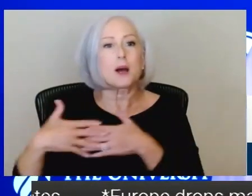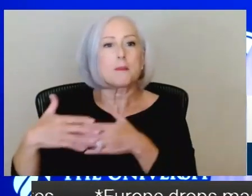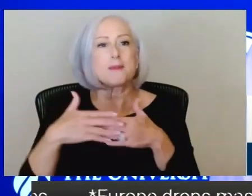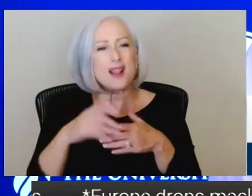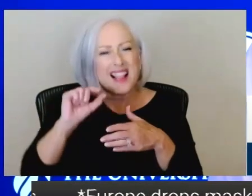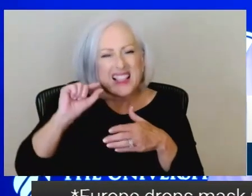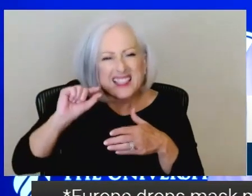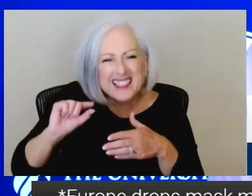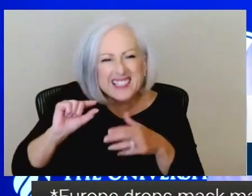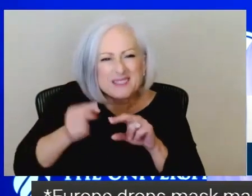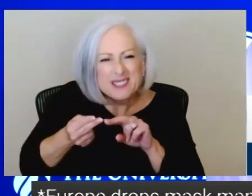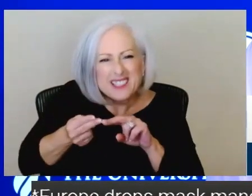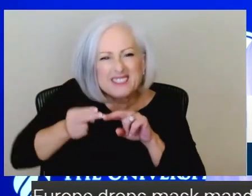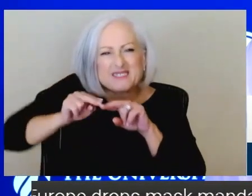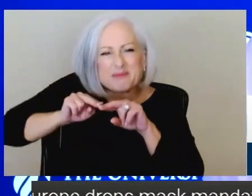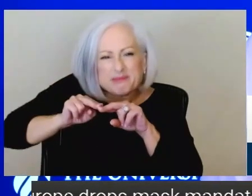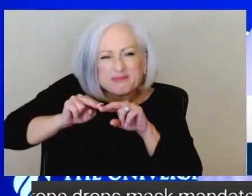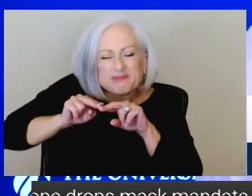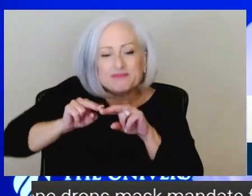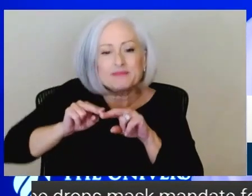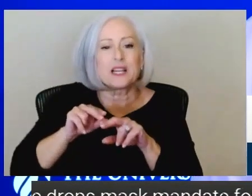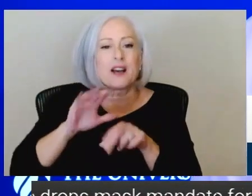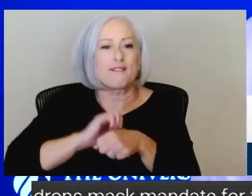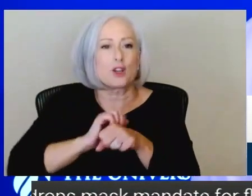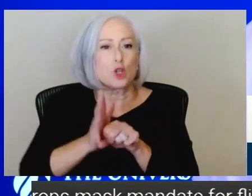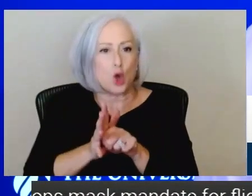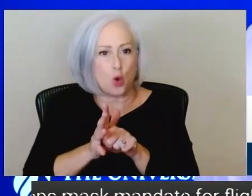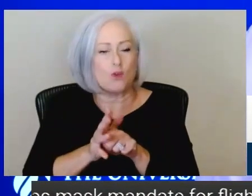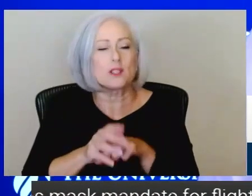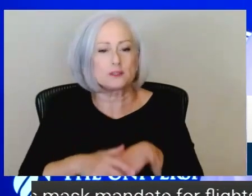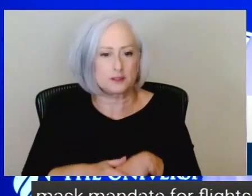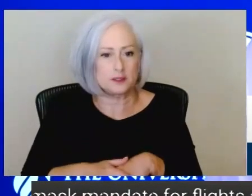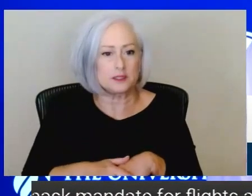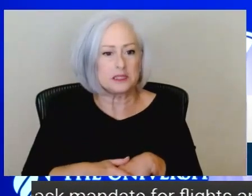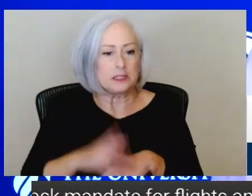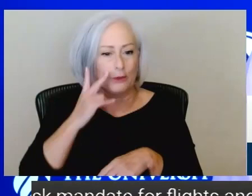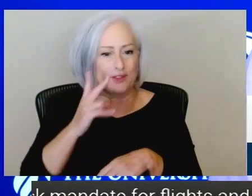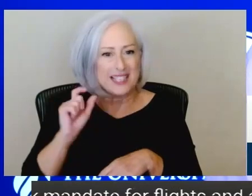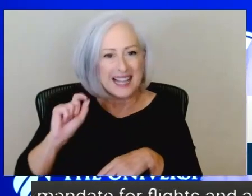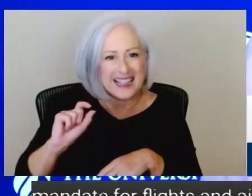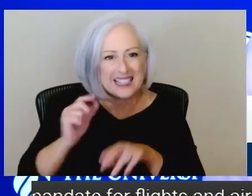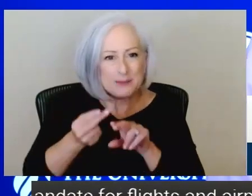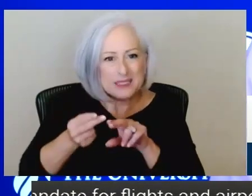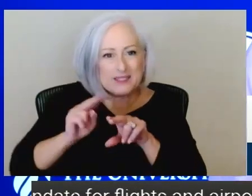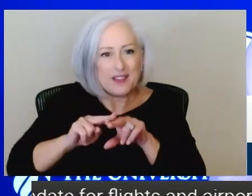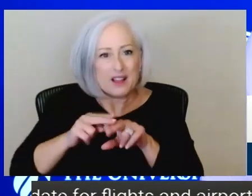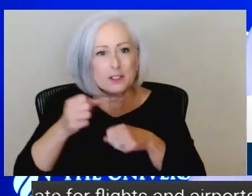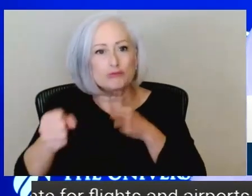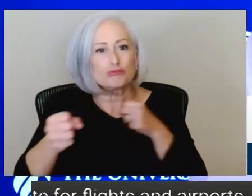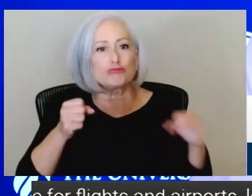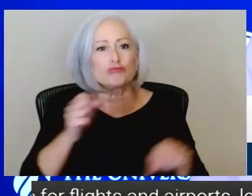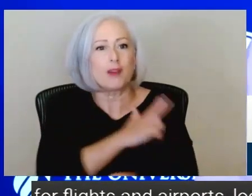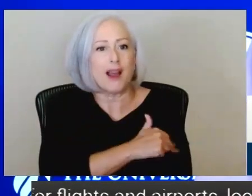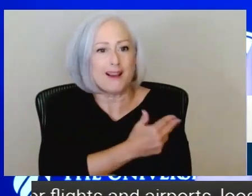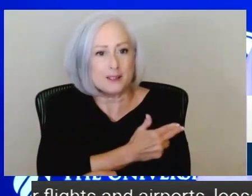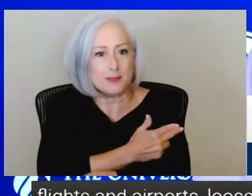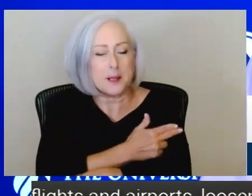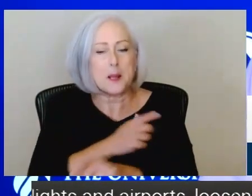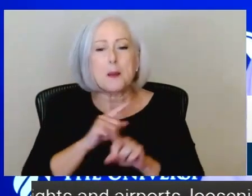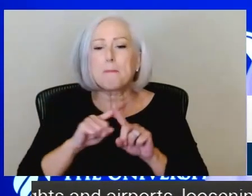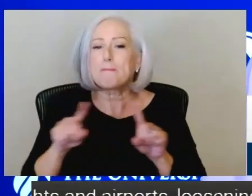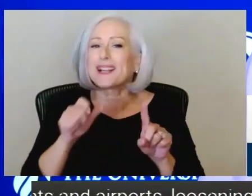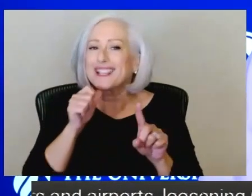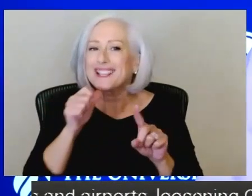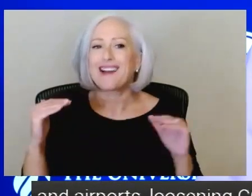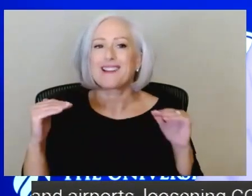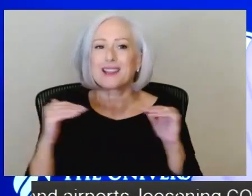uptick in cases. We have seen a slight uptick in hospitalizations, although not really equal to what we've